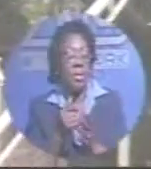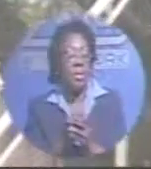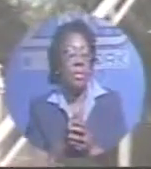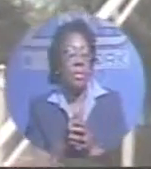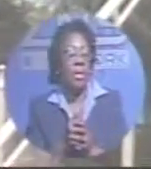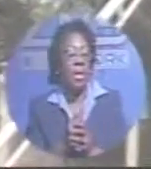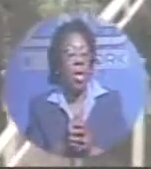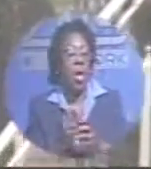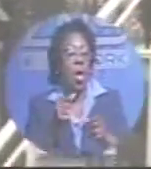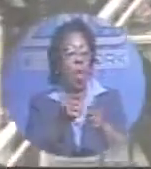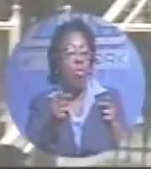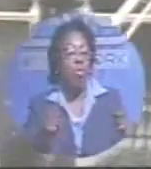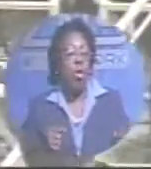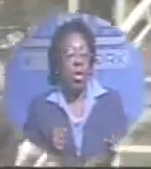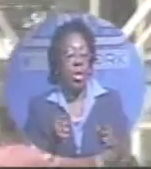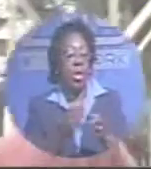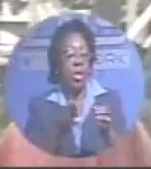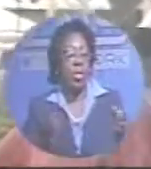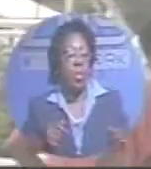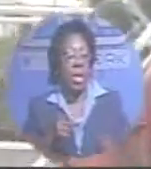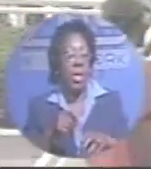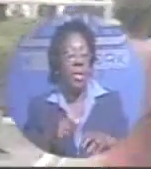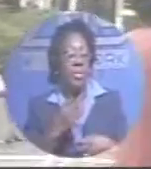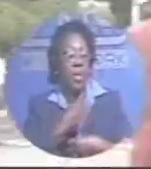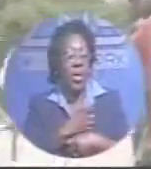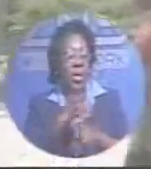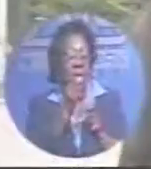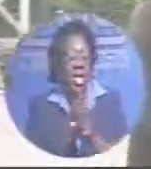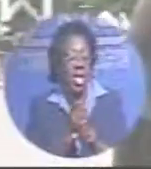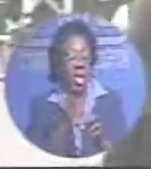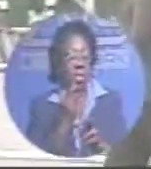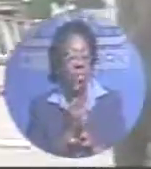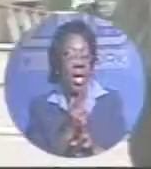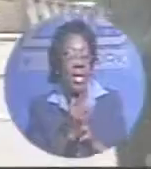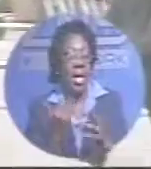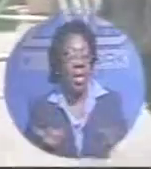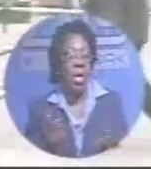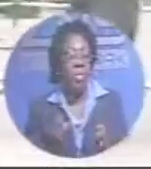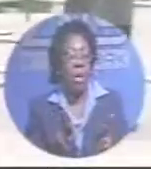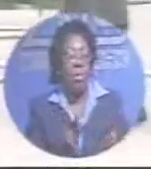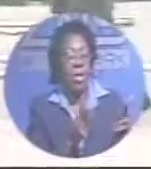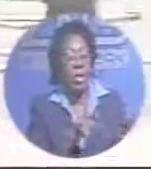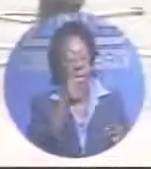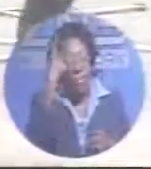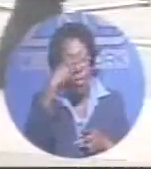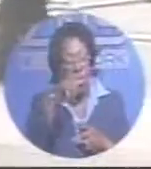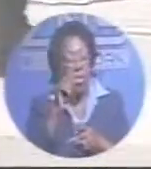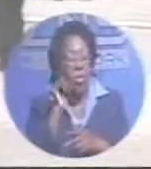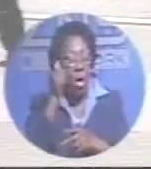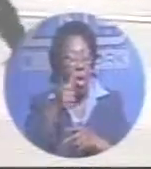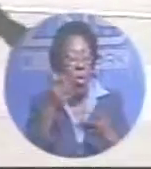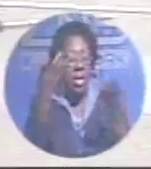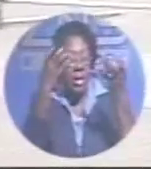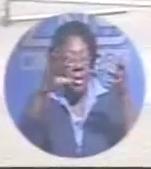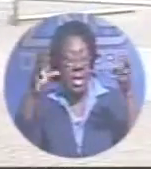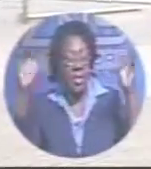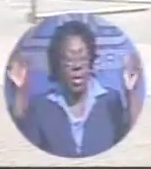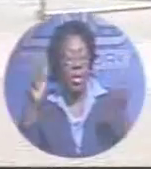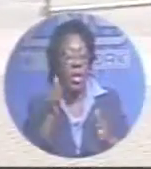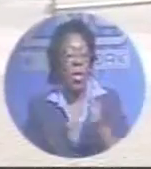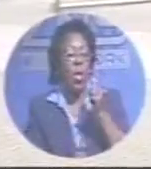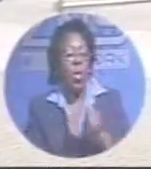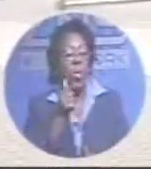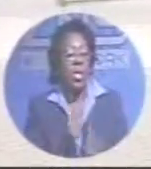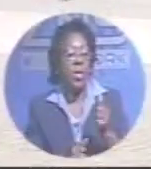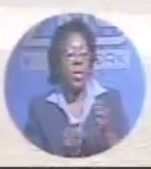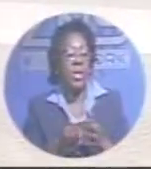Keisha, Rawson Square is undergoing a major transformation at this hour, all in preparation for tomorrow's independence celebrations, which will kick off here for